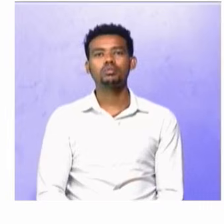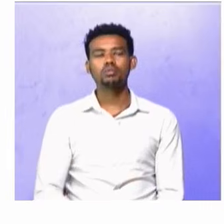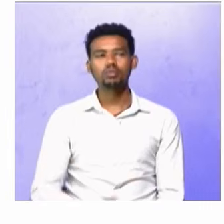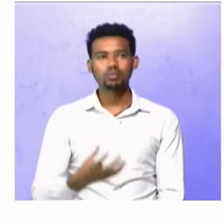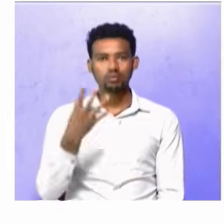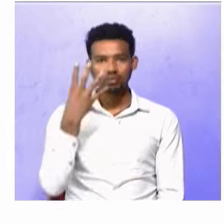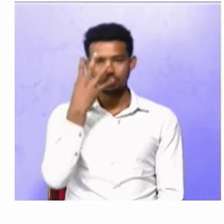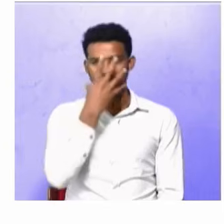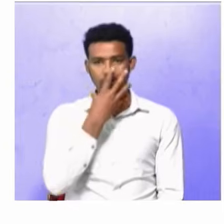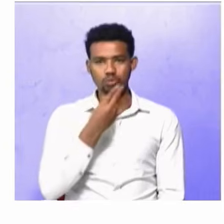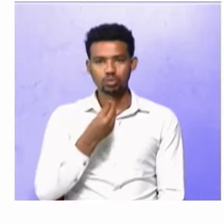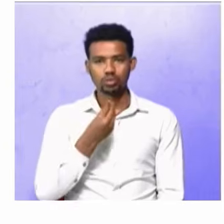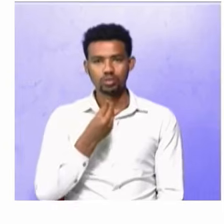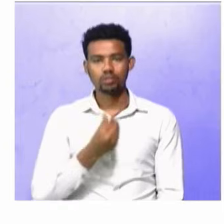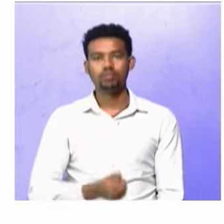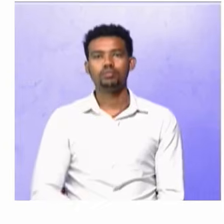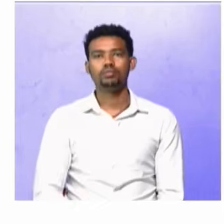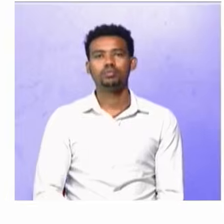beauty,